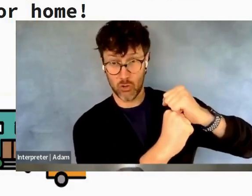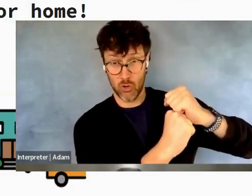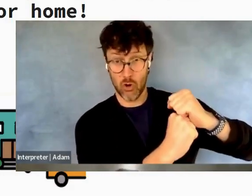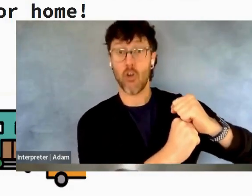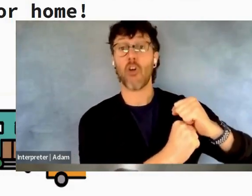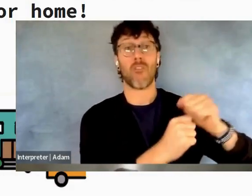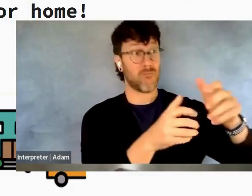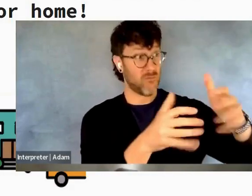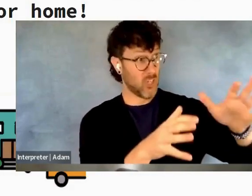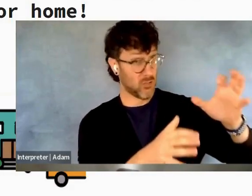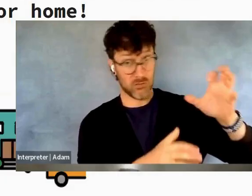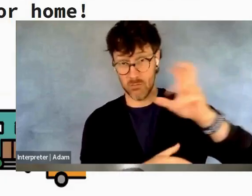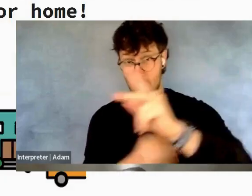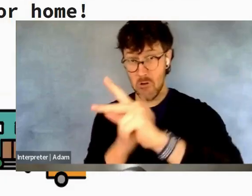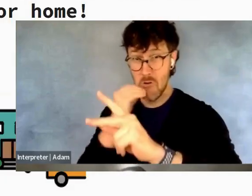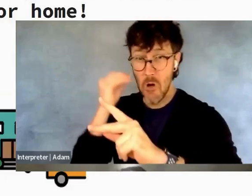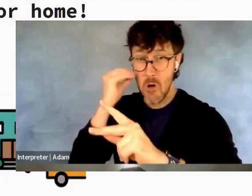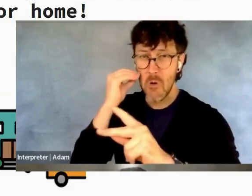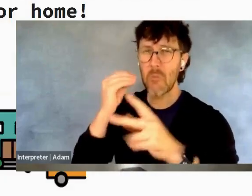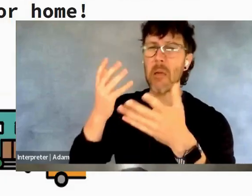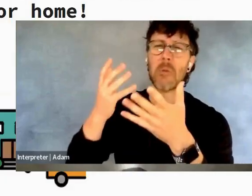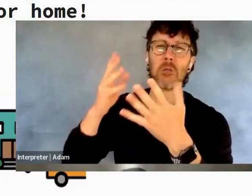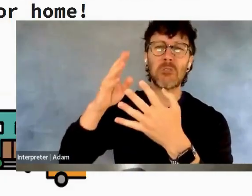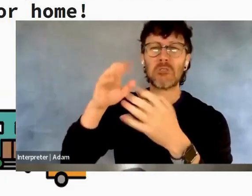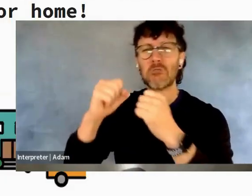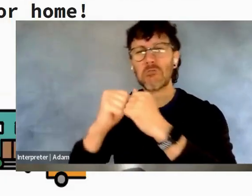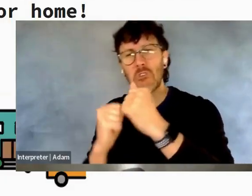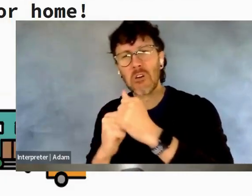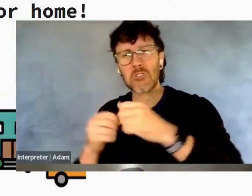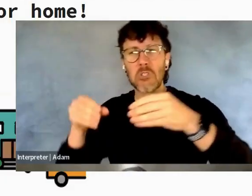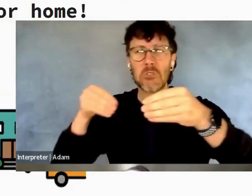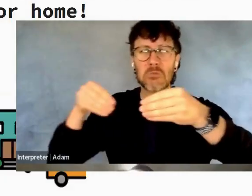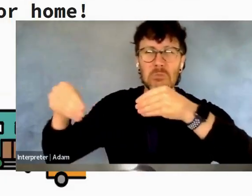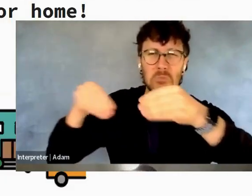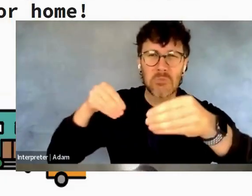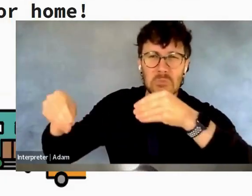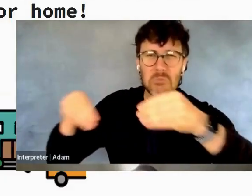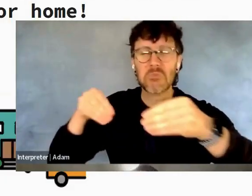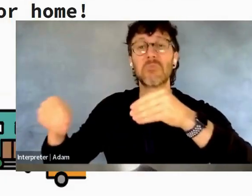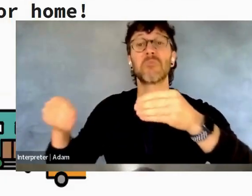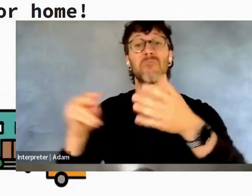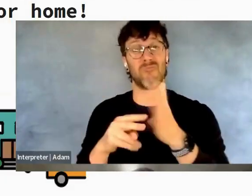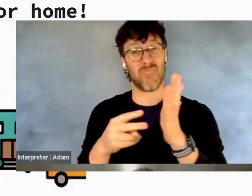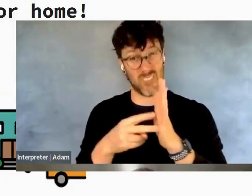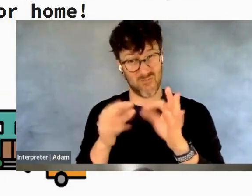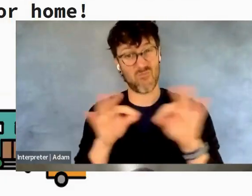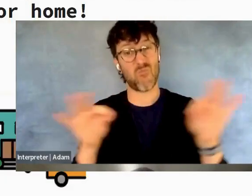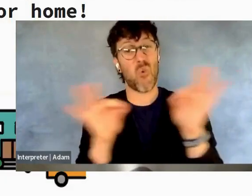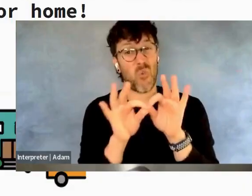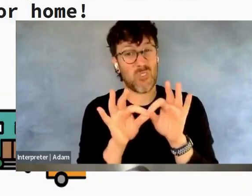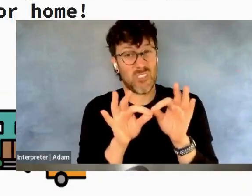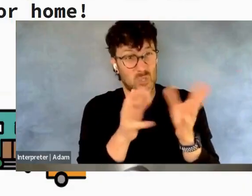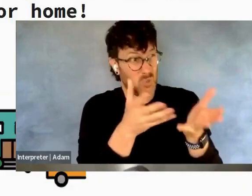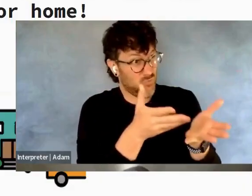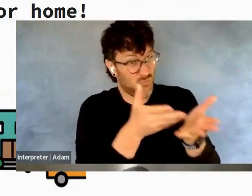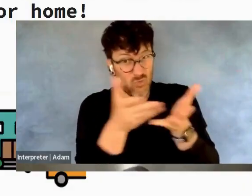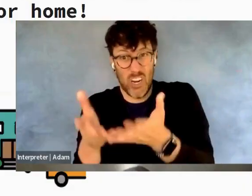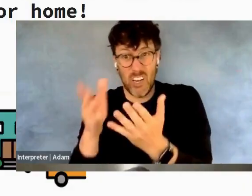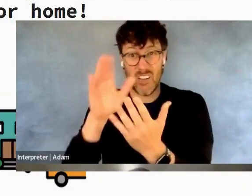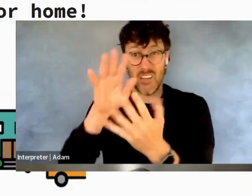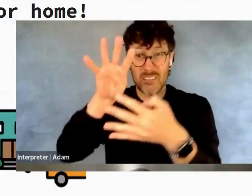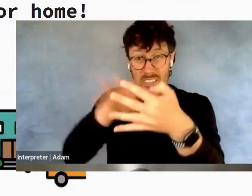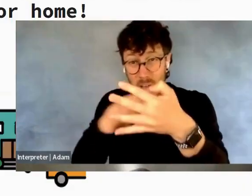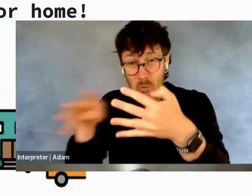be a little bit more relaxed, it's really important to carry over those schedule and calendar systems to help